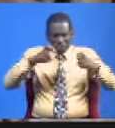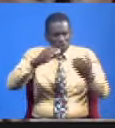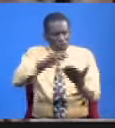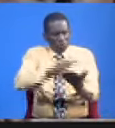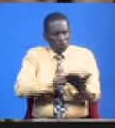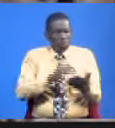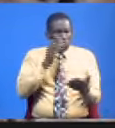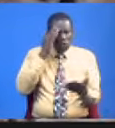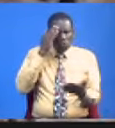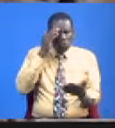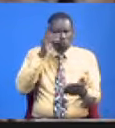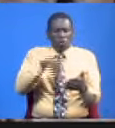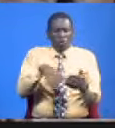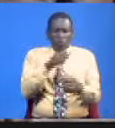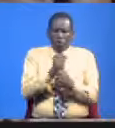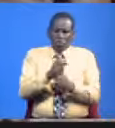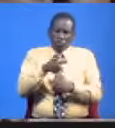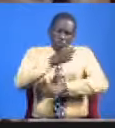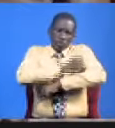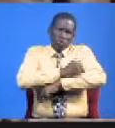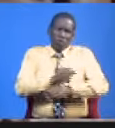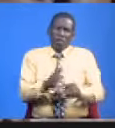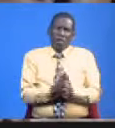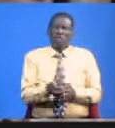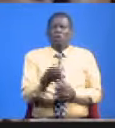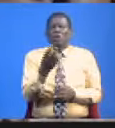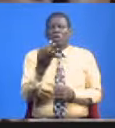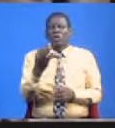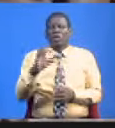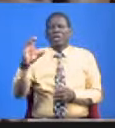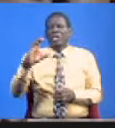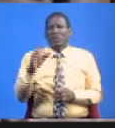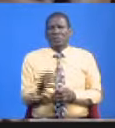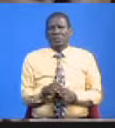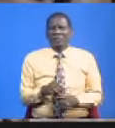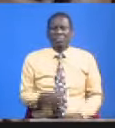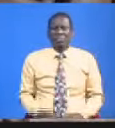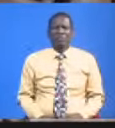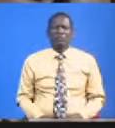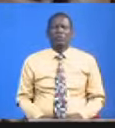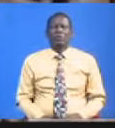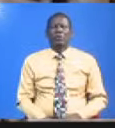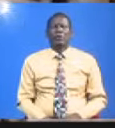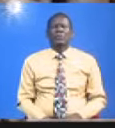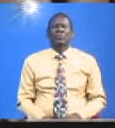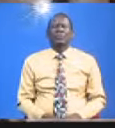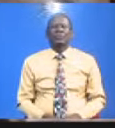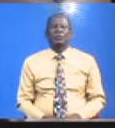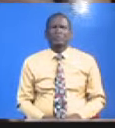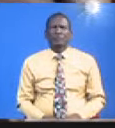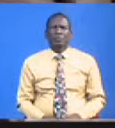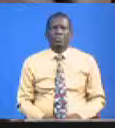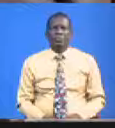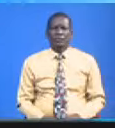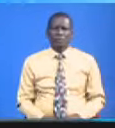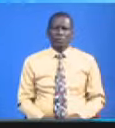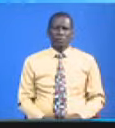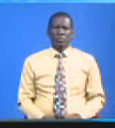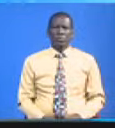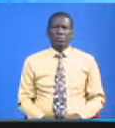the fate of this school and their 23 candidates. Macharia Mbugua, NTV, Eldoret.